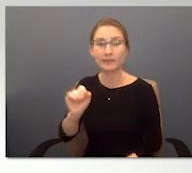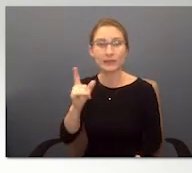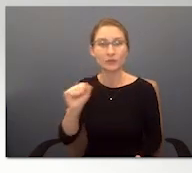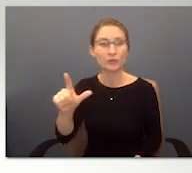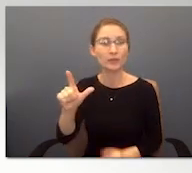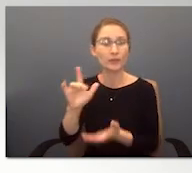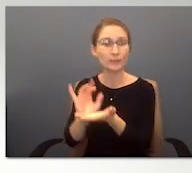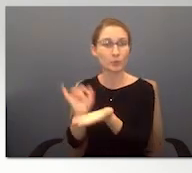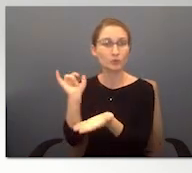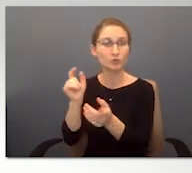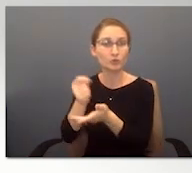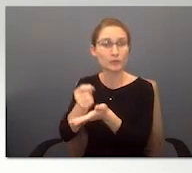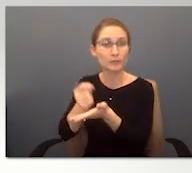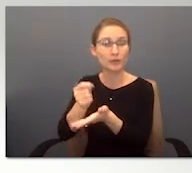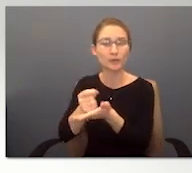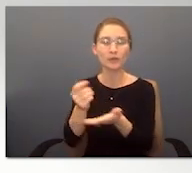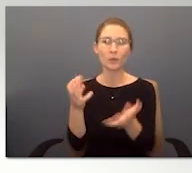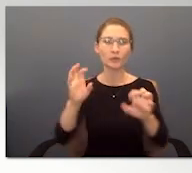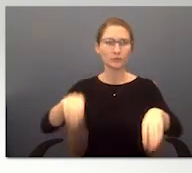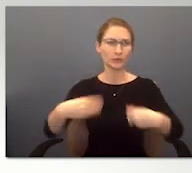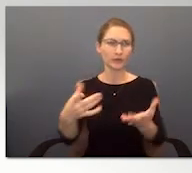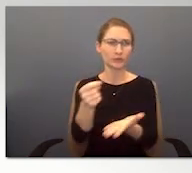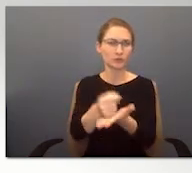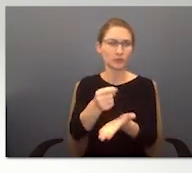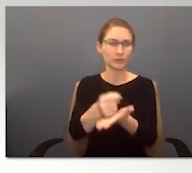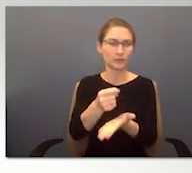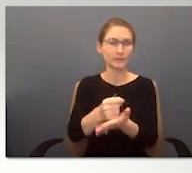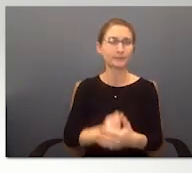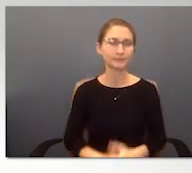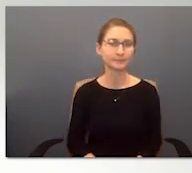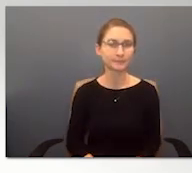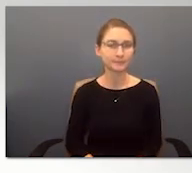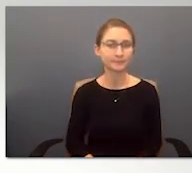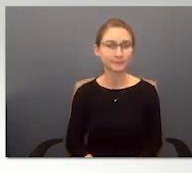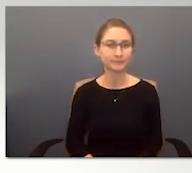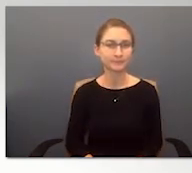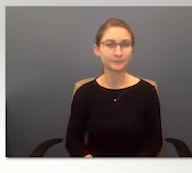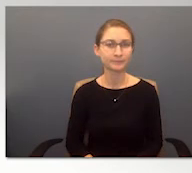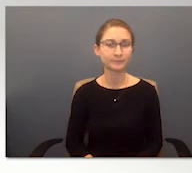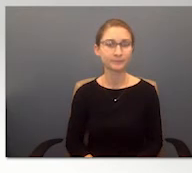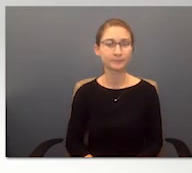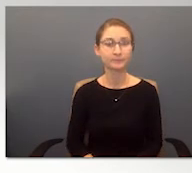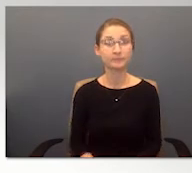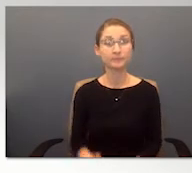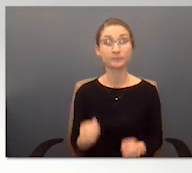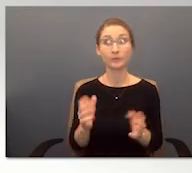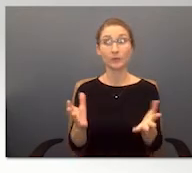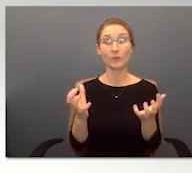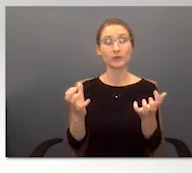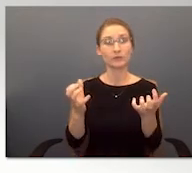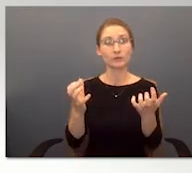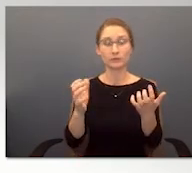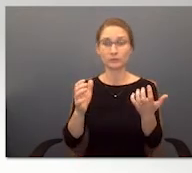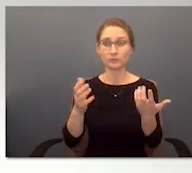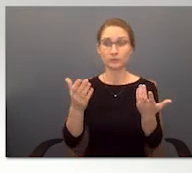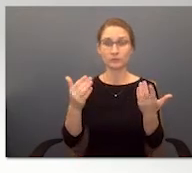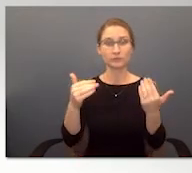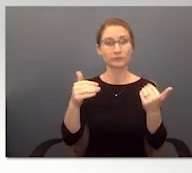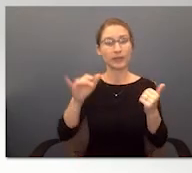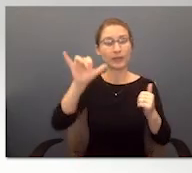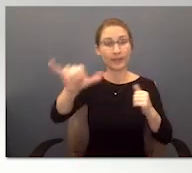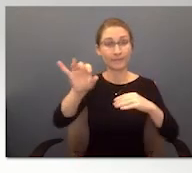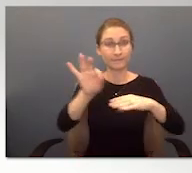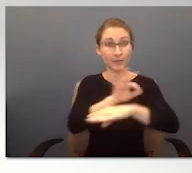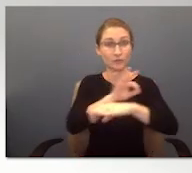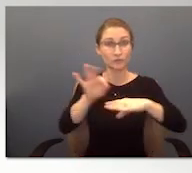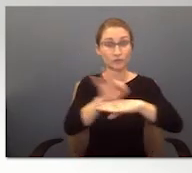to provide services for those people who have been sexually abused. to return them to their pre-abuse level